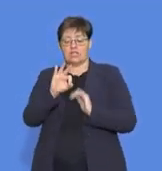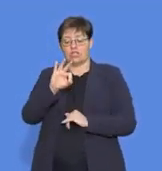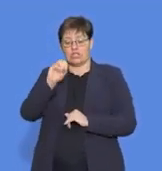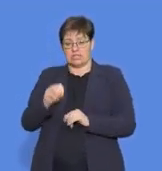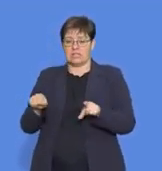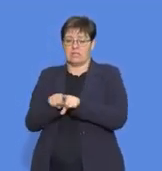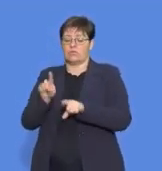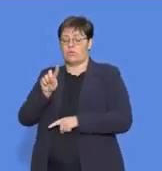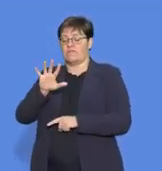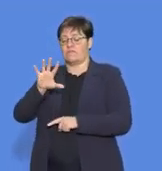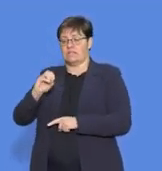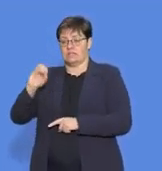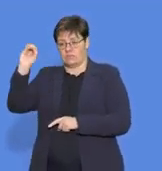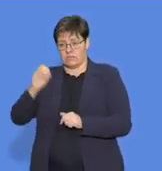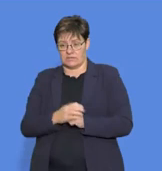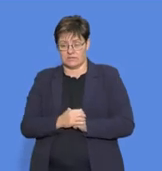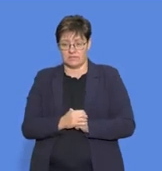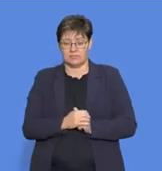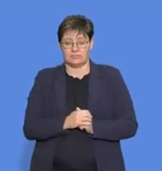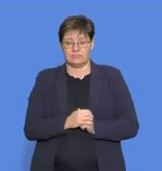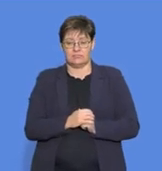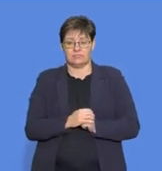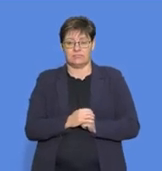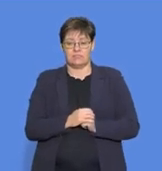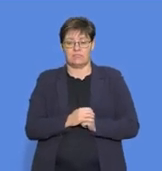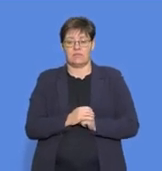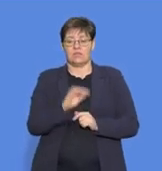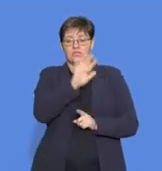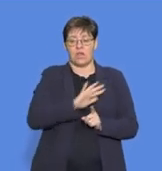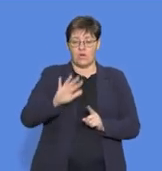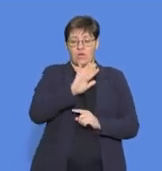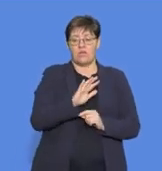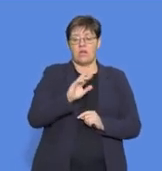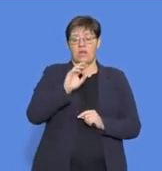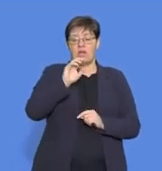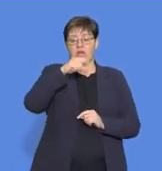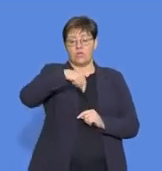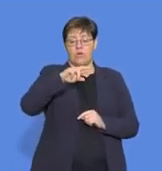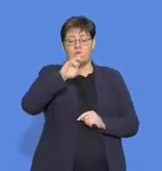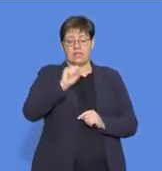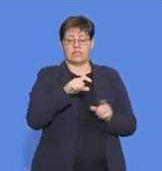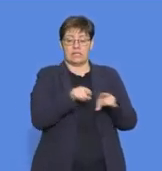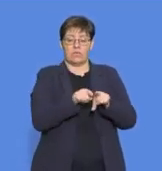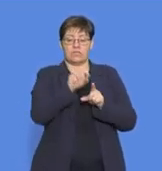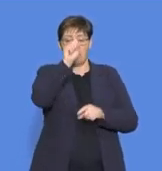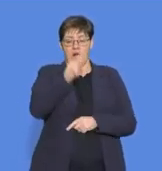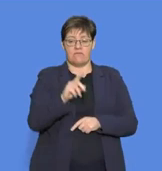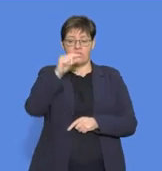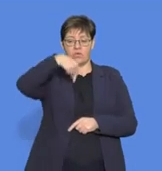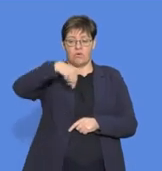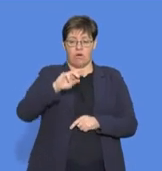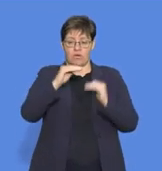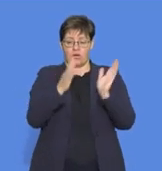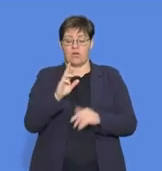supplementary angles, we just subtract 30 from it. Okay, so our area of QRS is going to be half QR